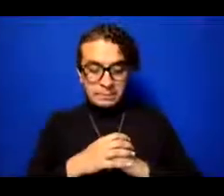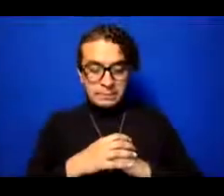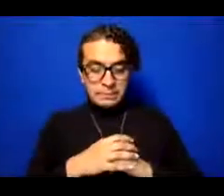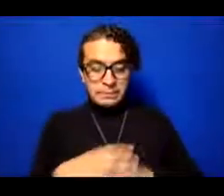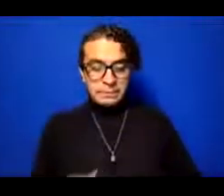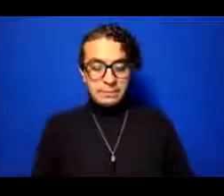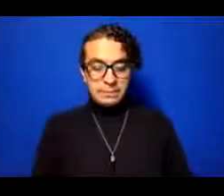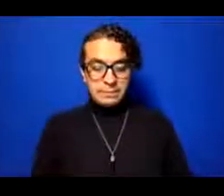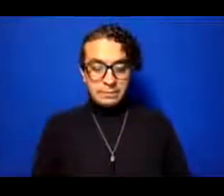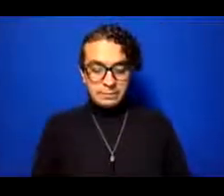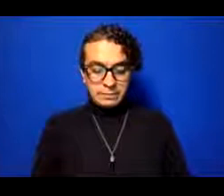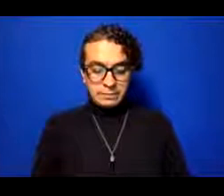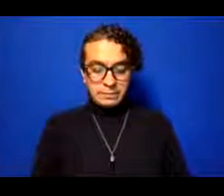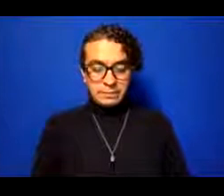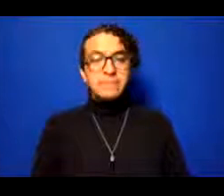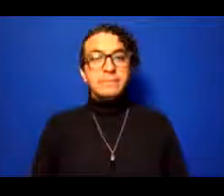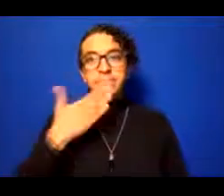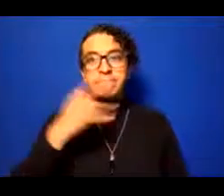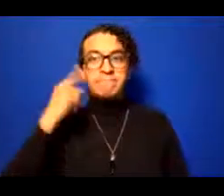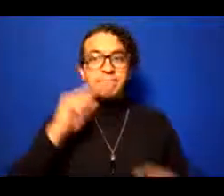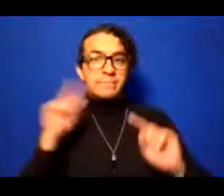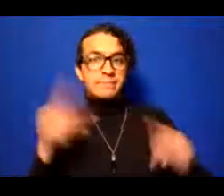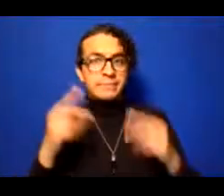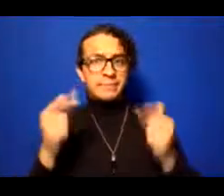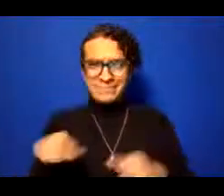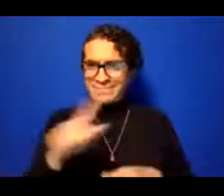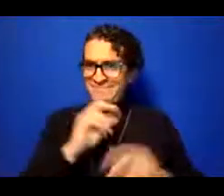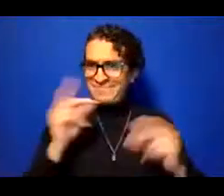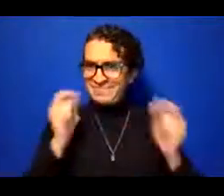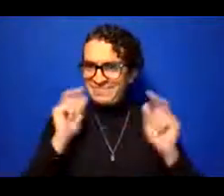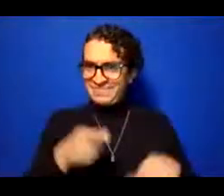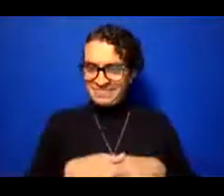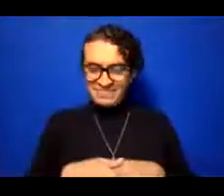Mahalo for responding so quickly. Oh, they're really fast. Yeah.